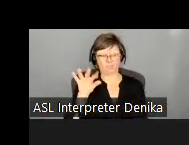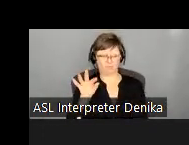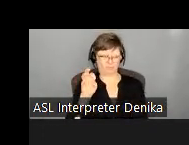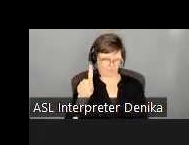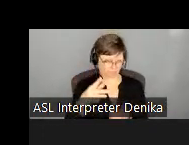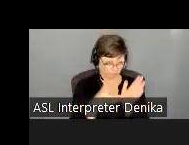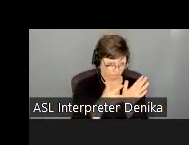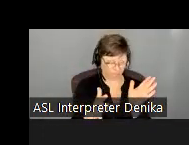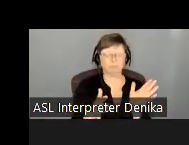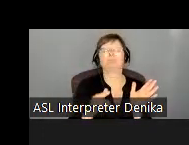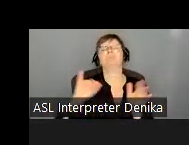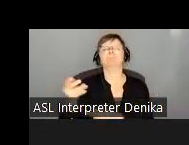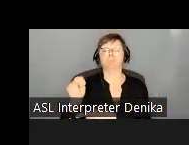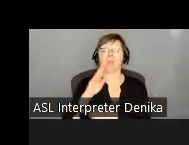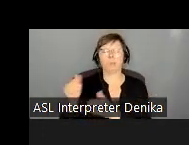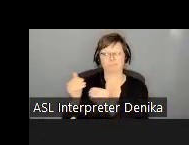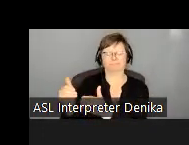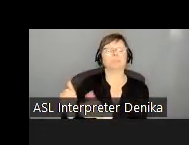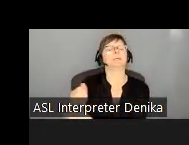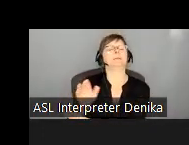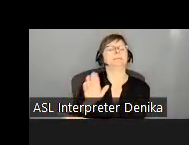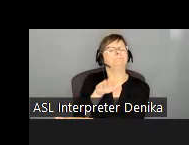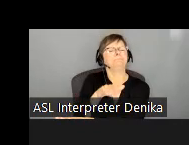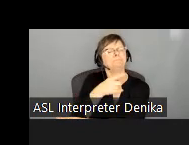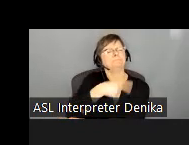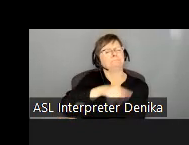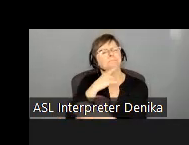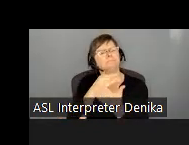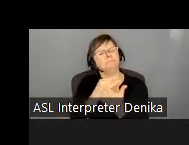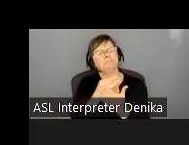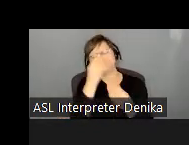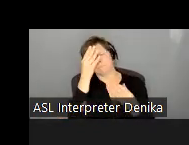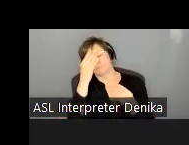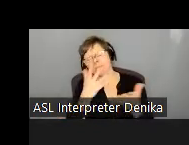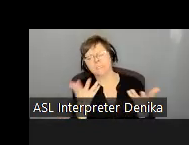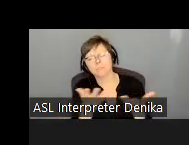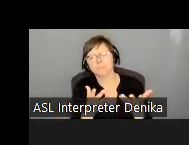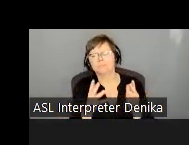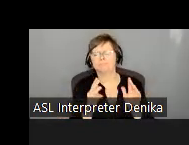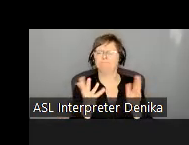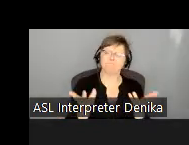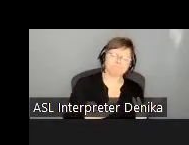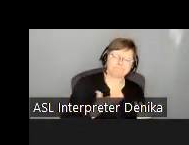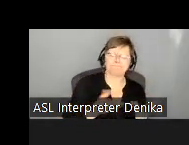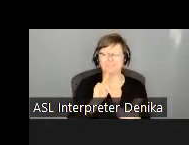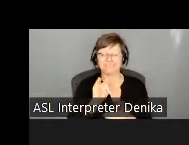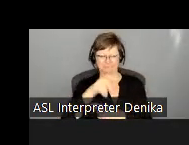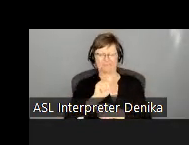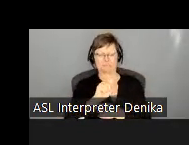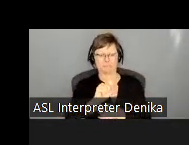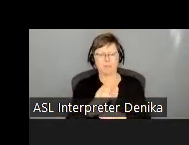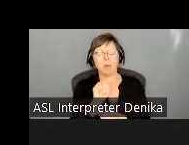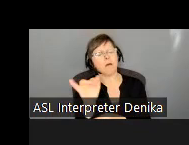into these slides. But before I do, we've gone over some tips. And the other thing we really want to emphasize is that